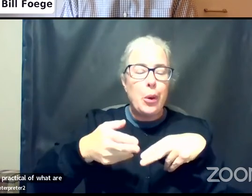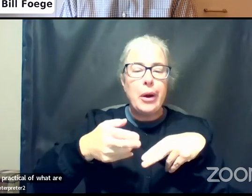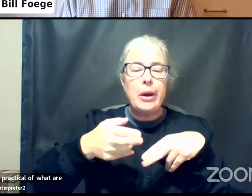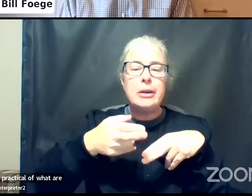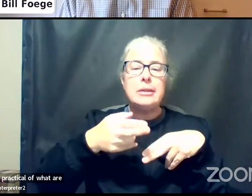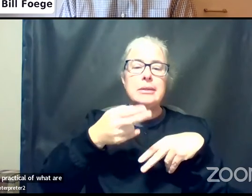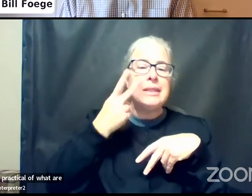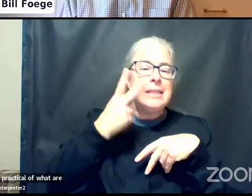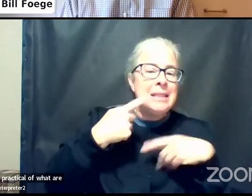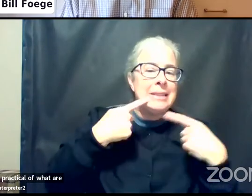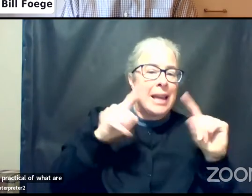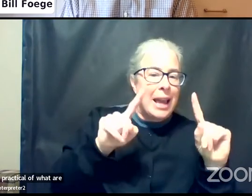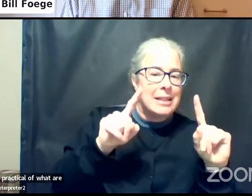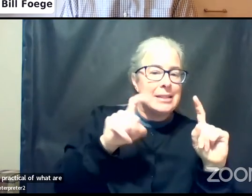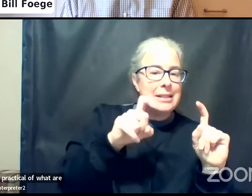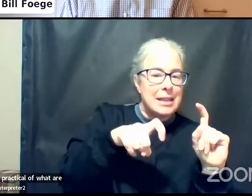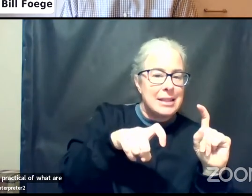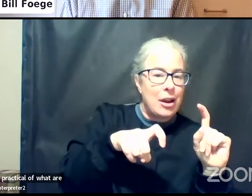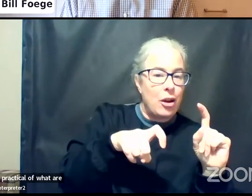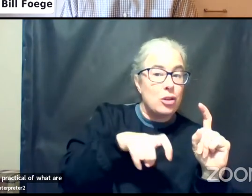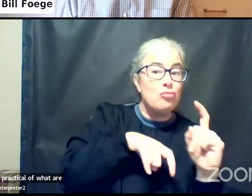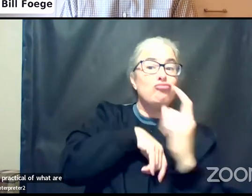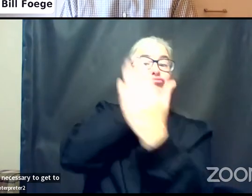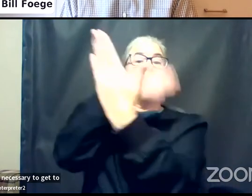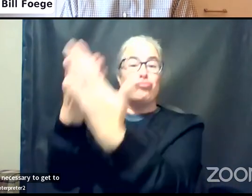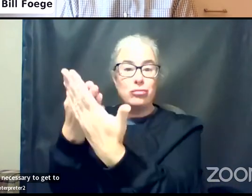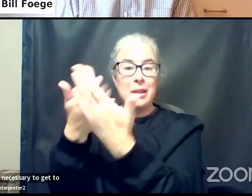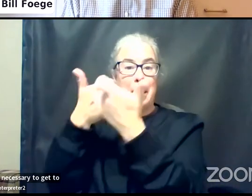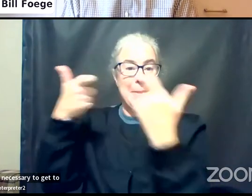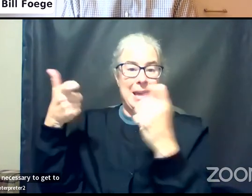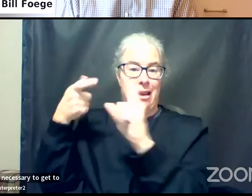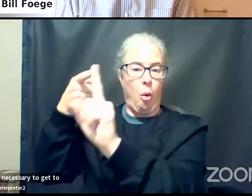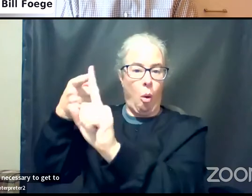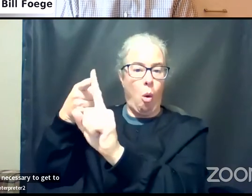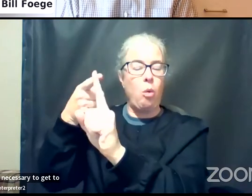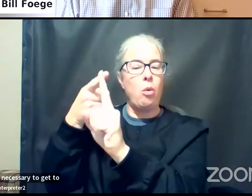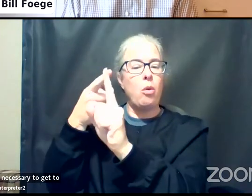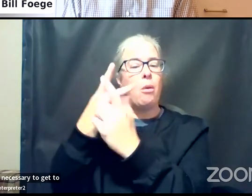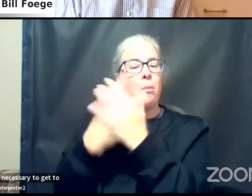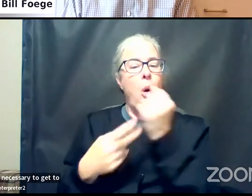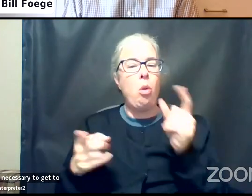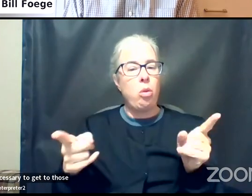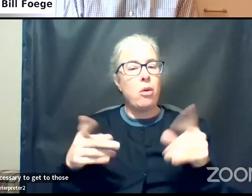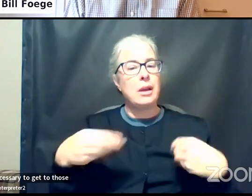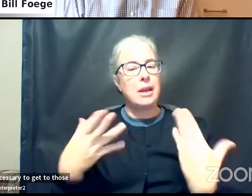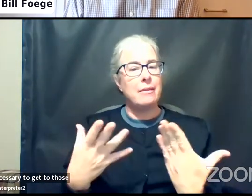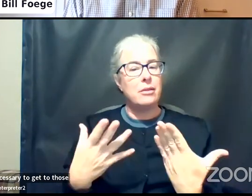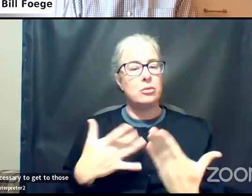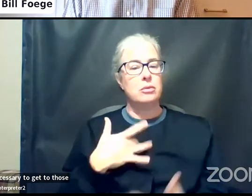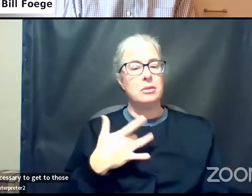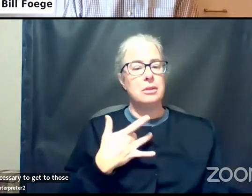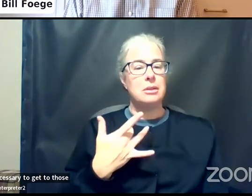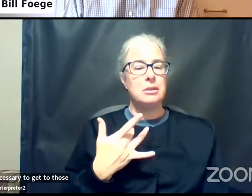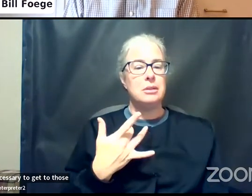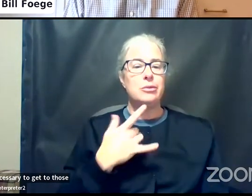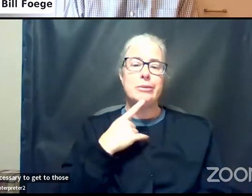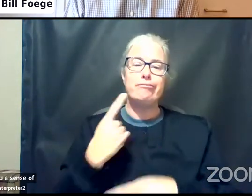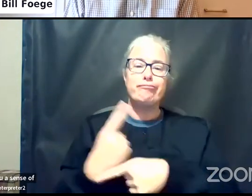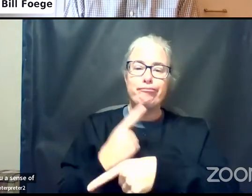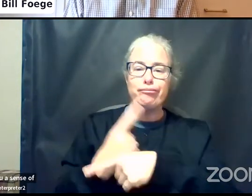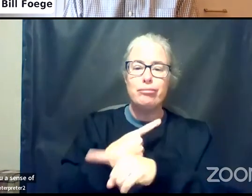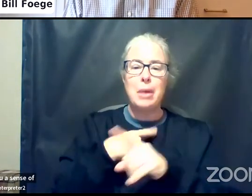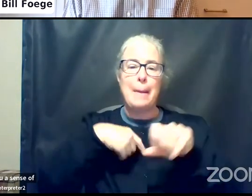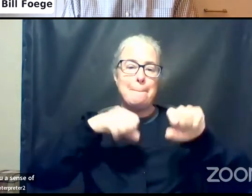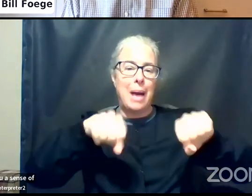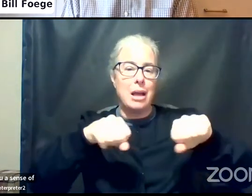that are necessary to get to those big goals both give you a sense of depression what's pragmatic and